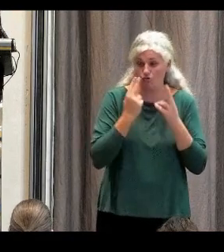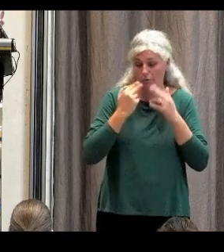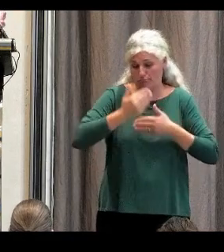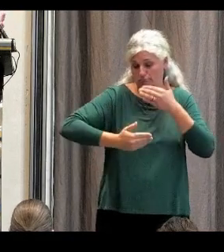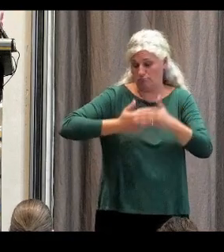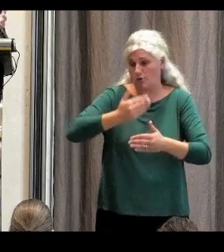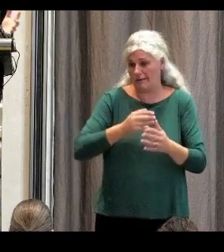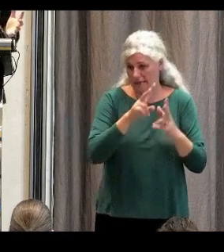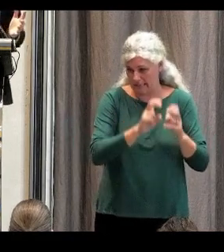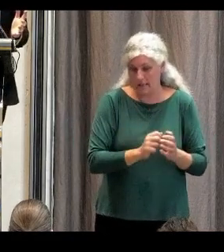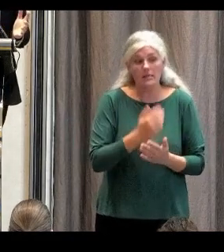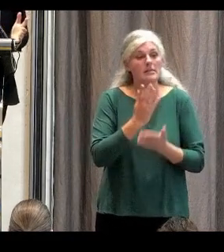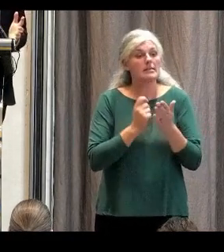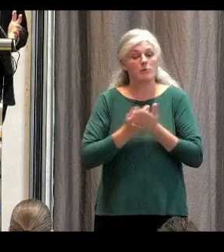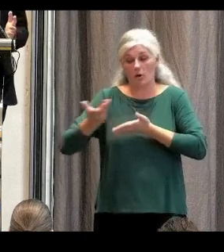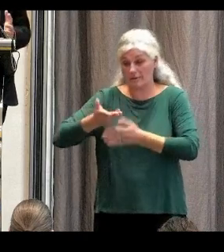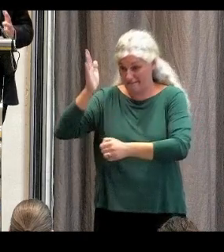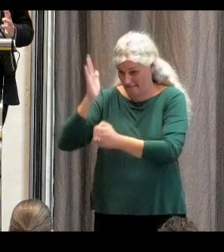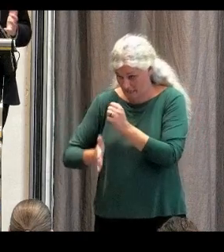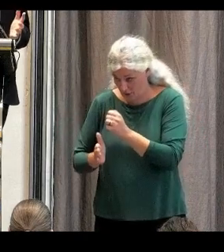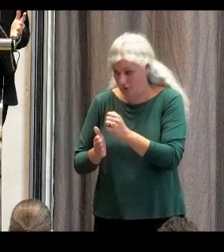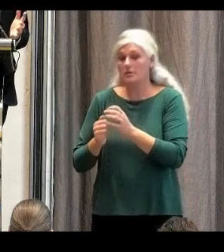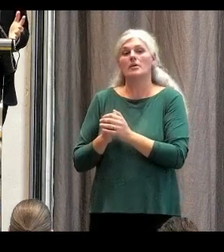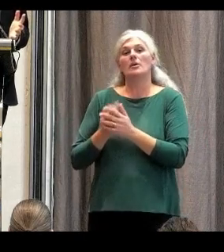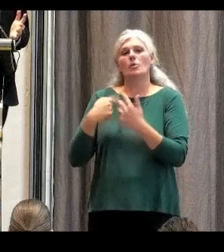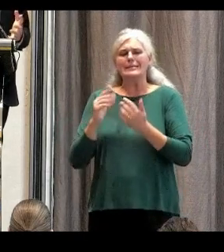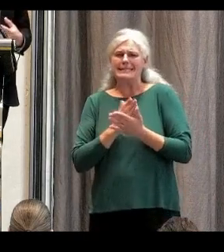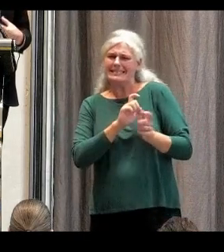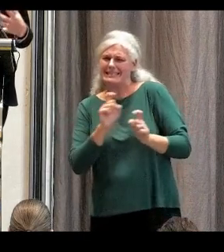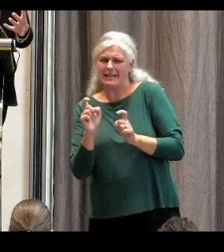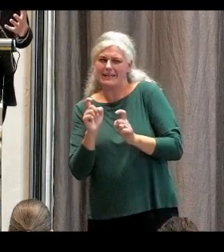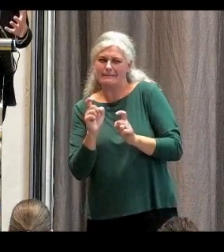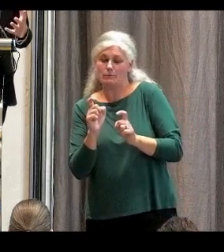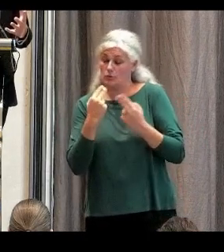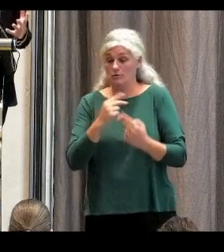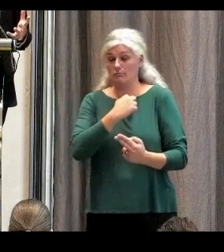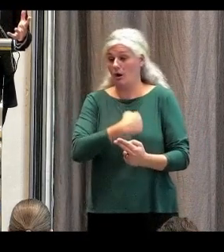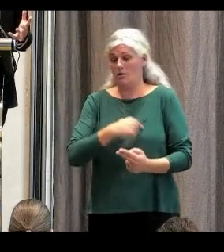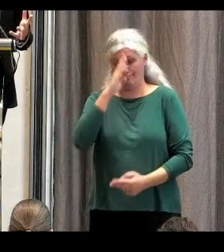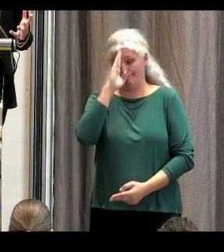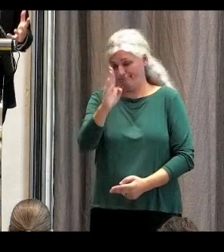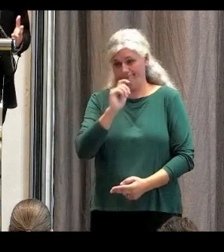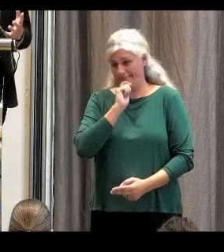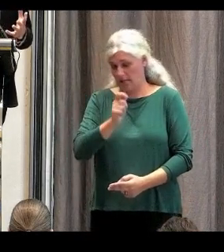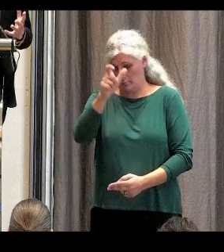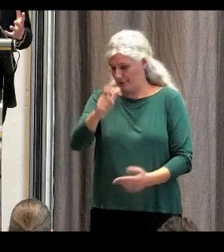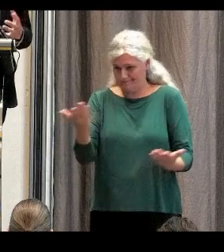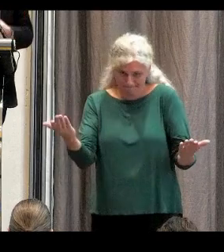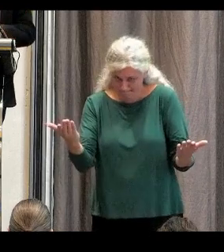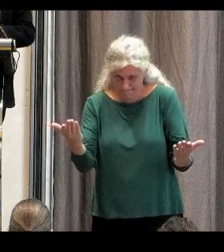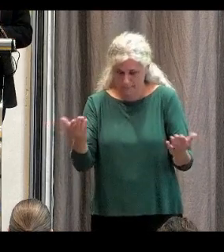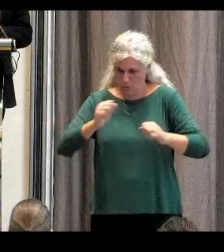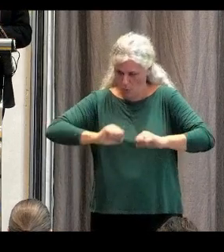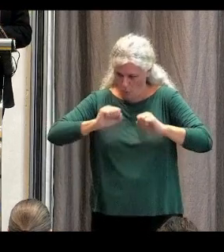And sometimes after the consultation, we're just uncertain, and we have to be honest and upfront about that uncertainty and